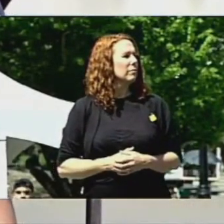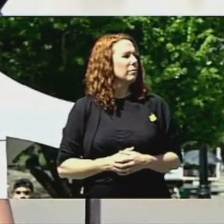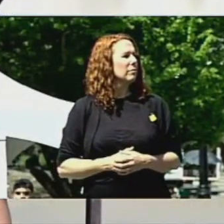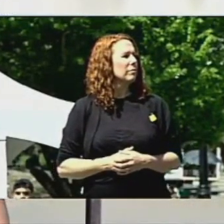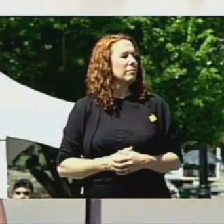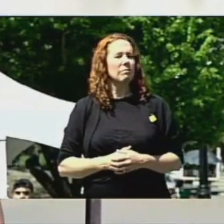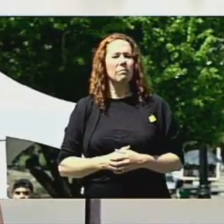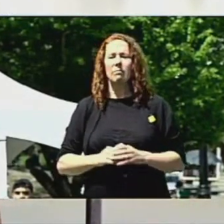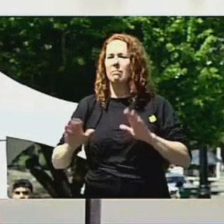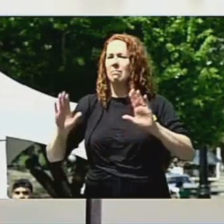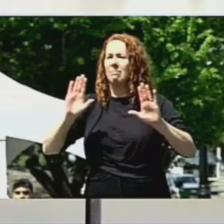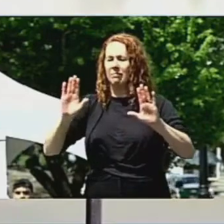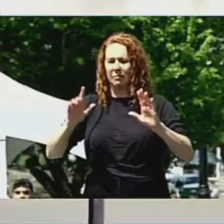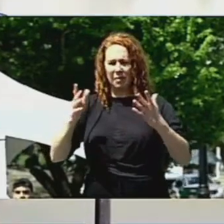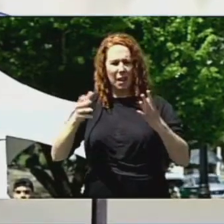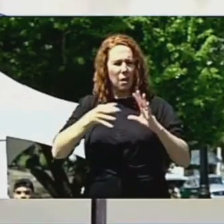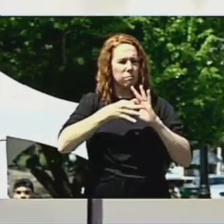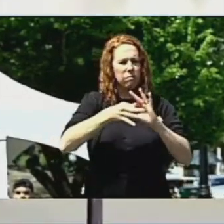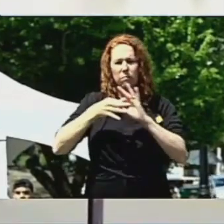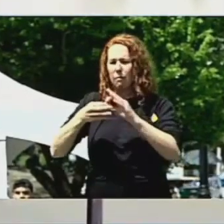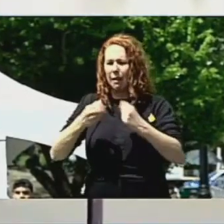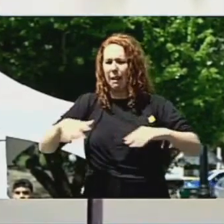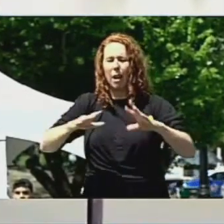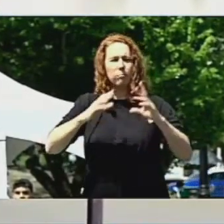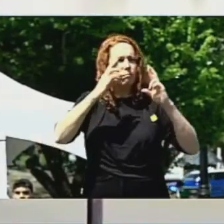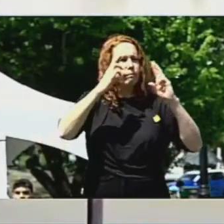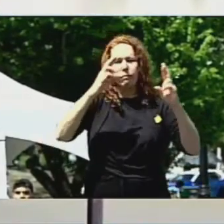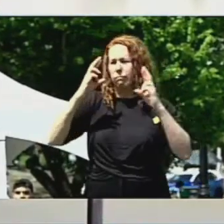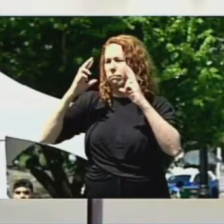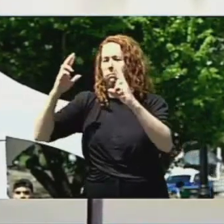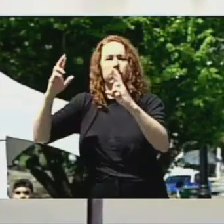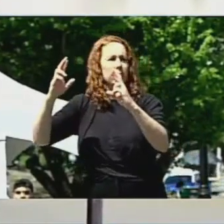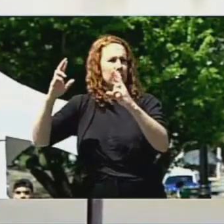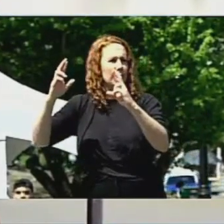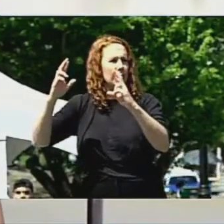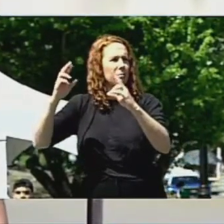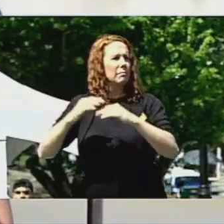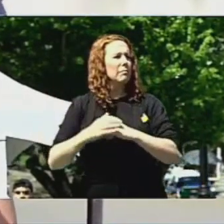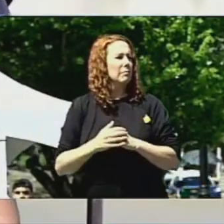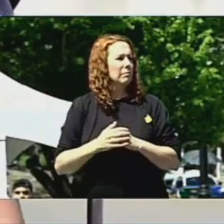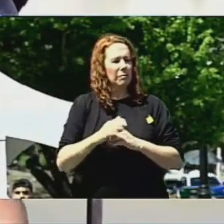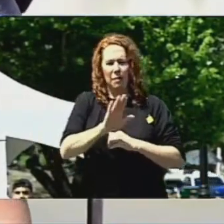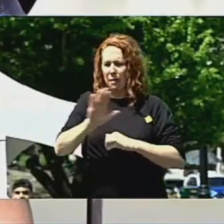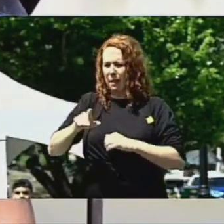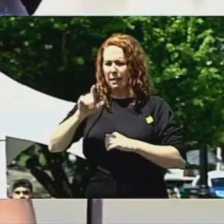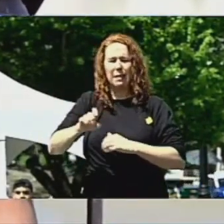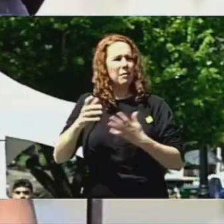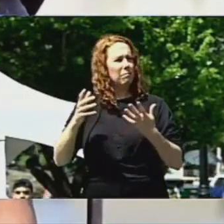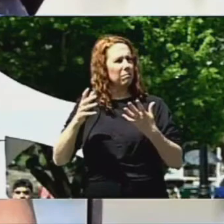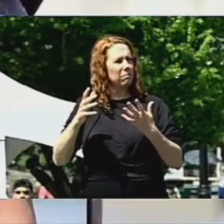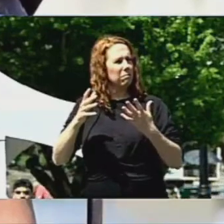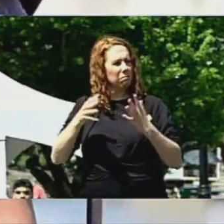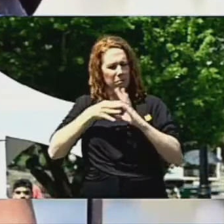allowing them to affirm their relationship to their lands in the ways that they need to,